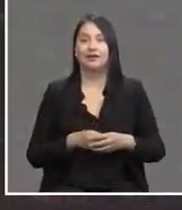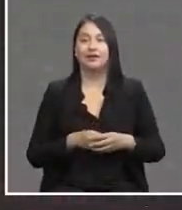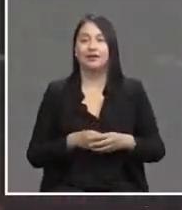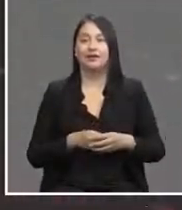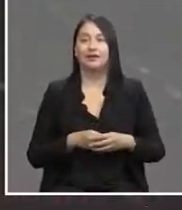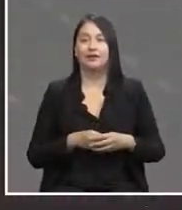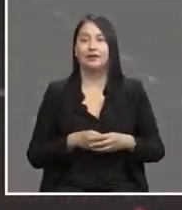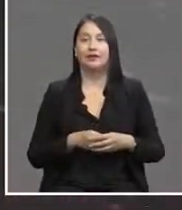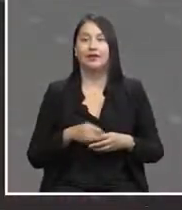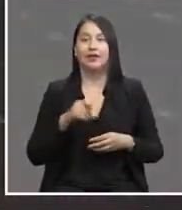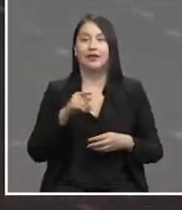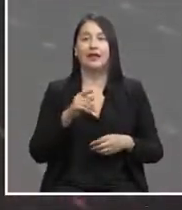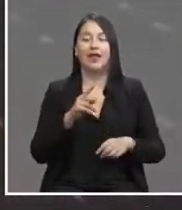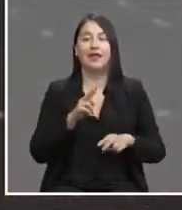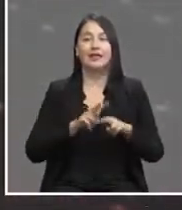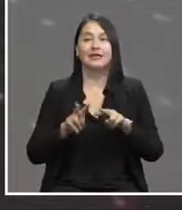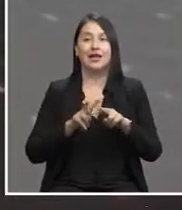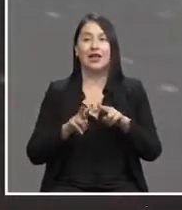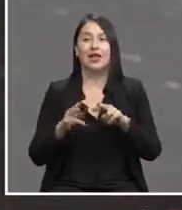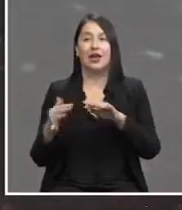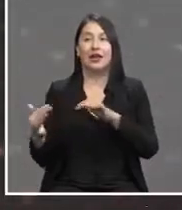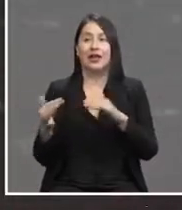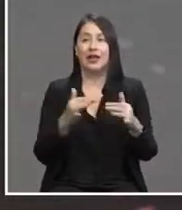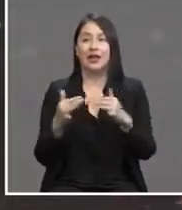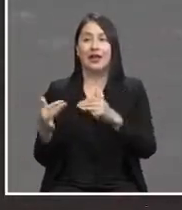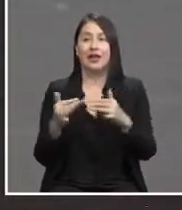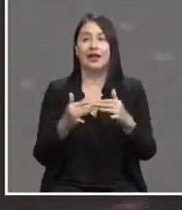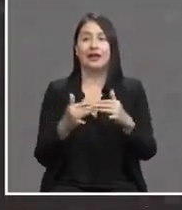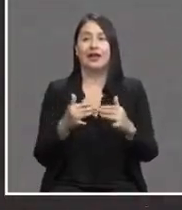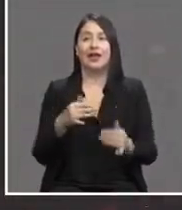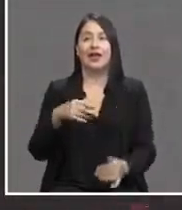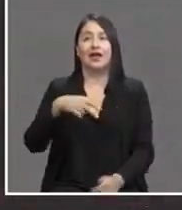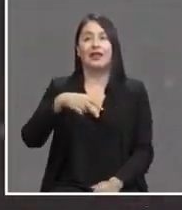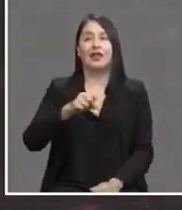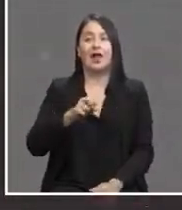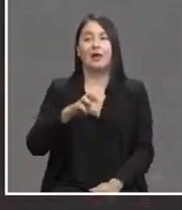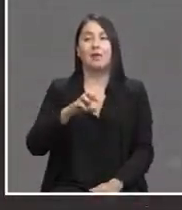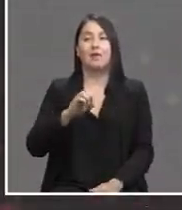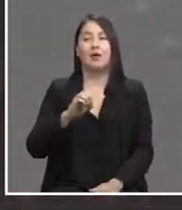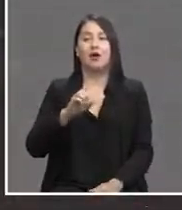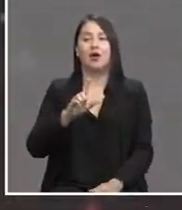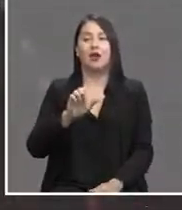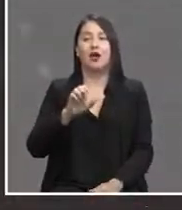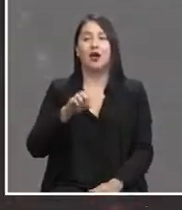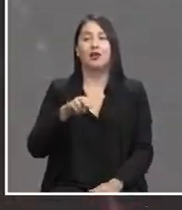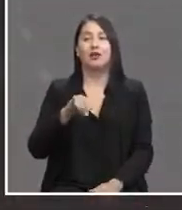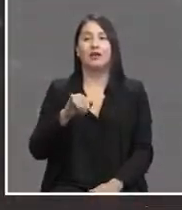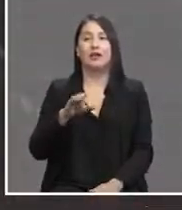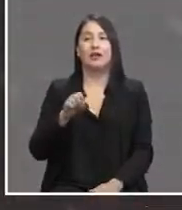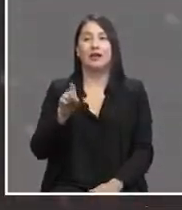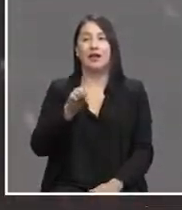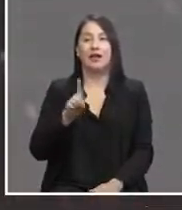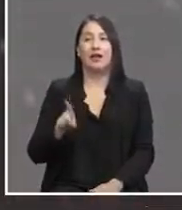the industrial wars at the end of the 19th century, and finally the two world wars in the